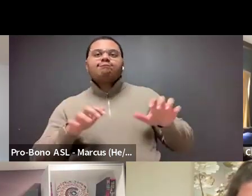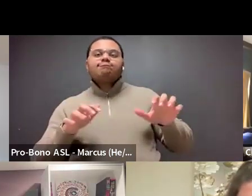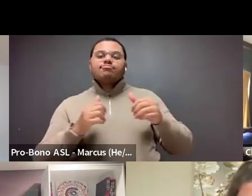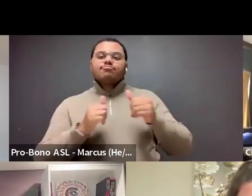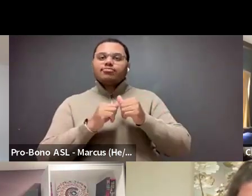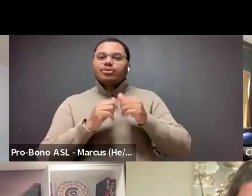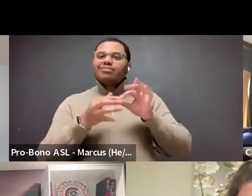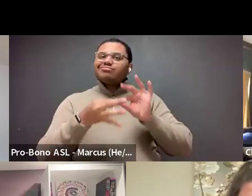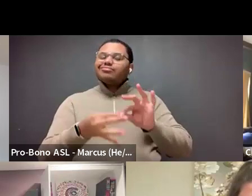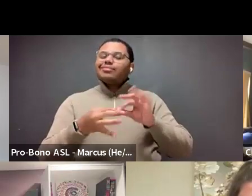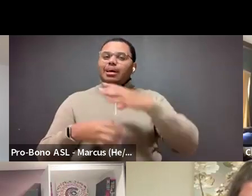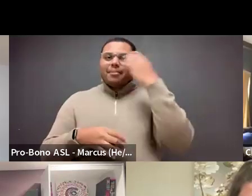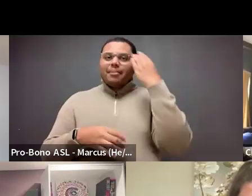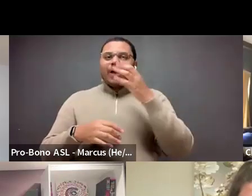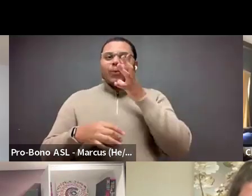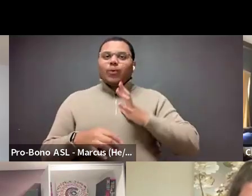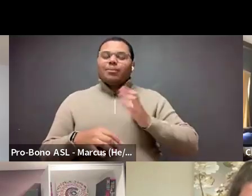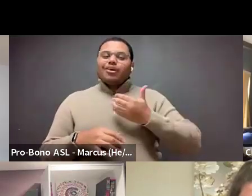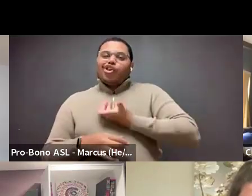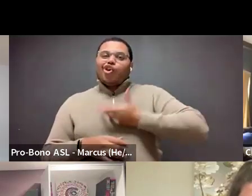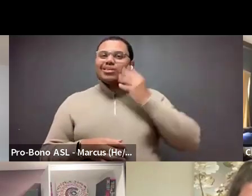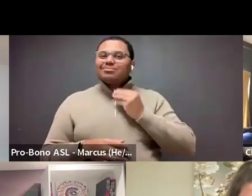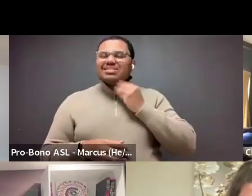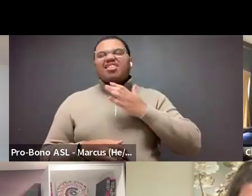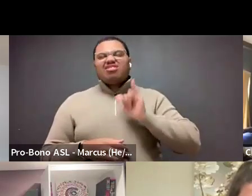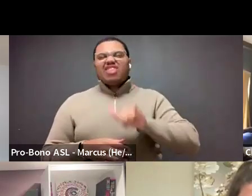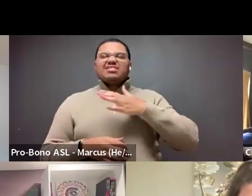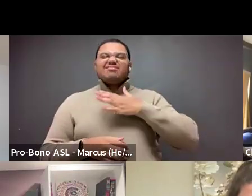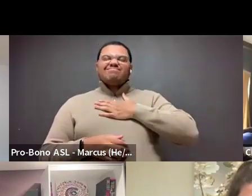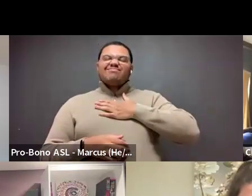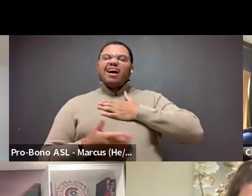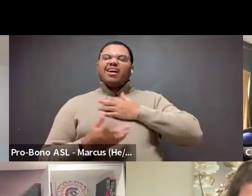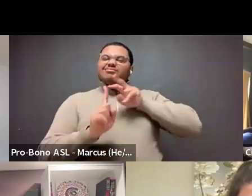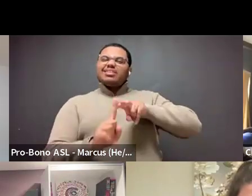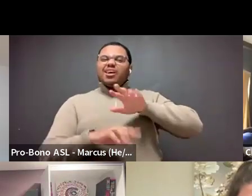to Black women and our experiences. So that's my take on that question.